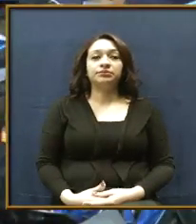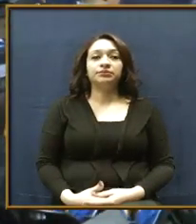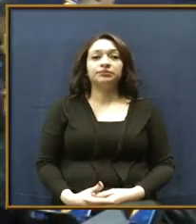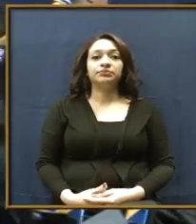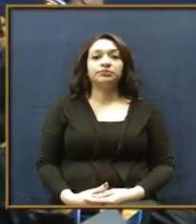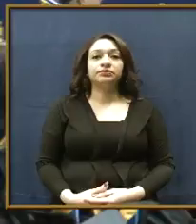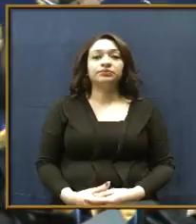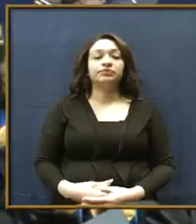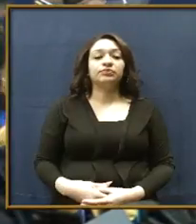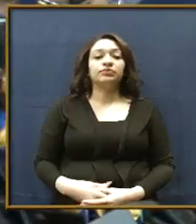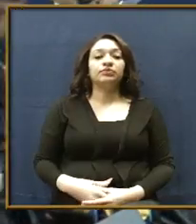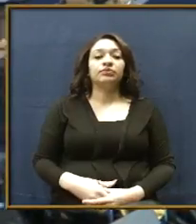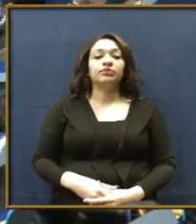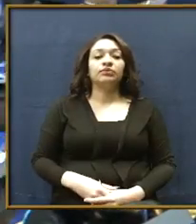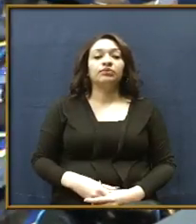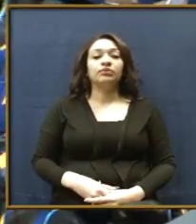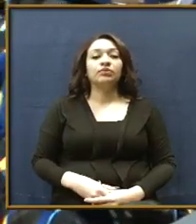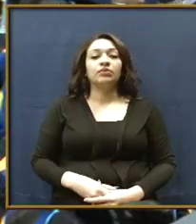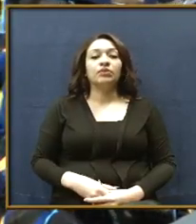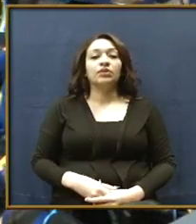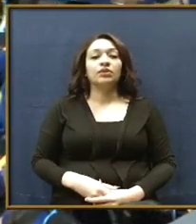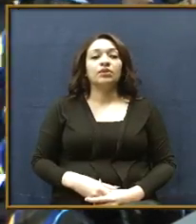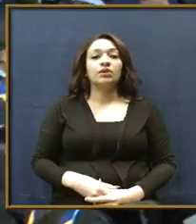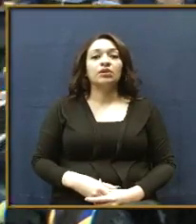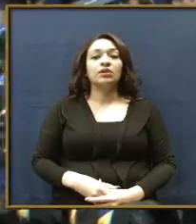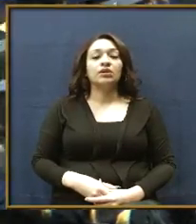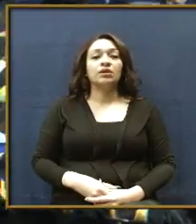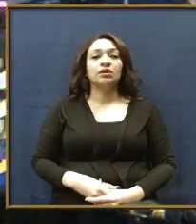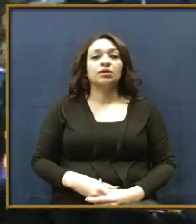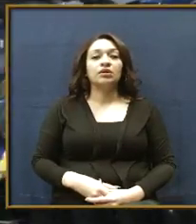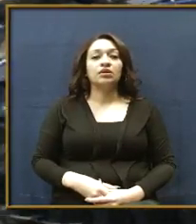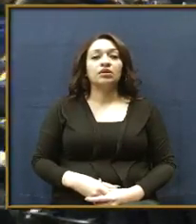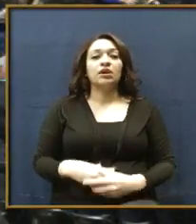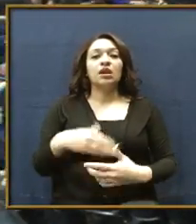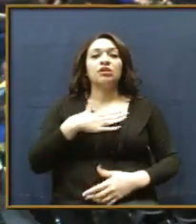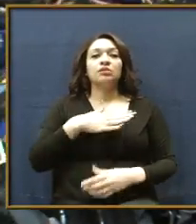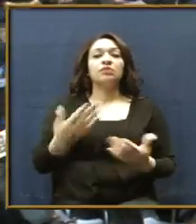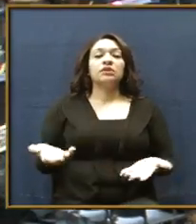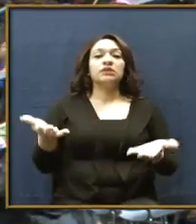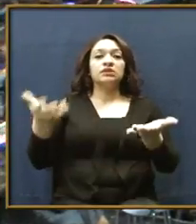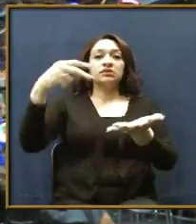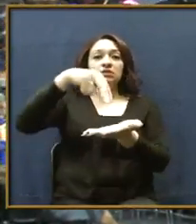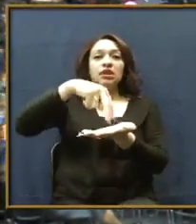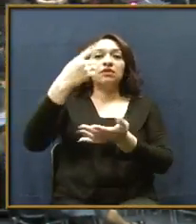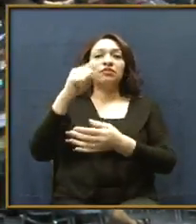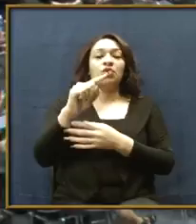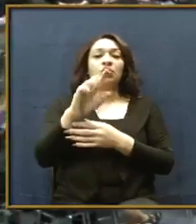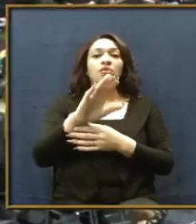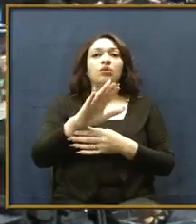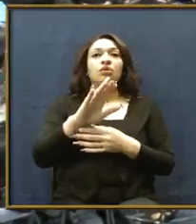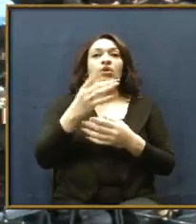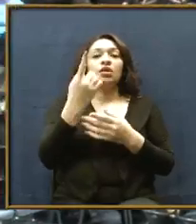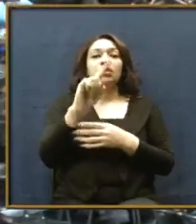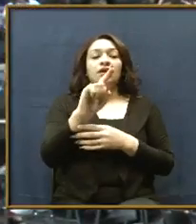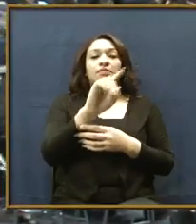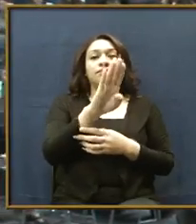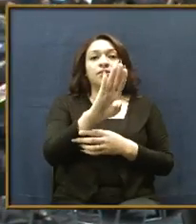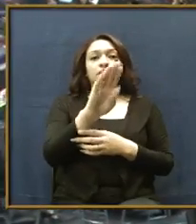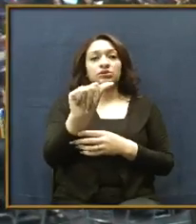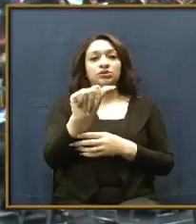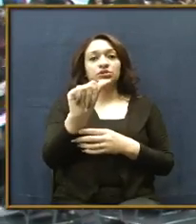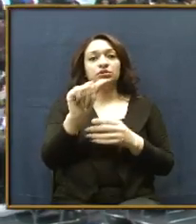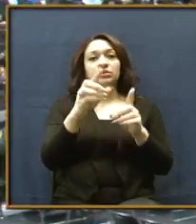Would the candidates for the bachelor's degree in each of the colleges please stand as your designated college is called and remain